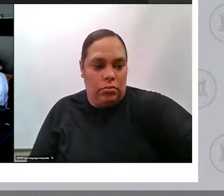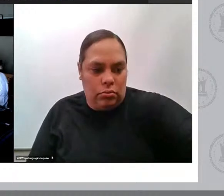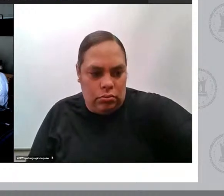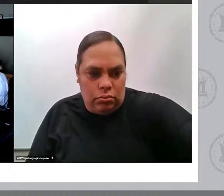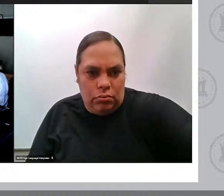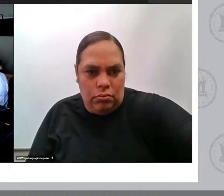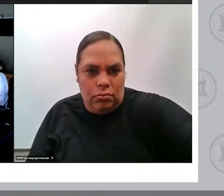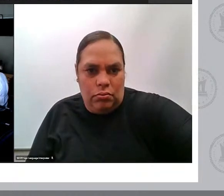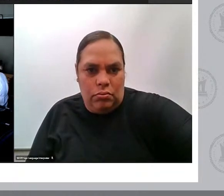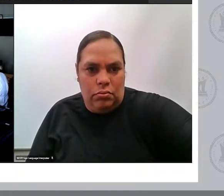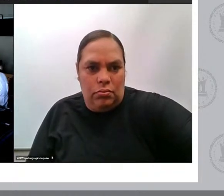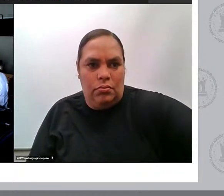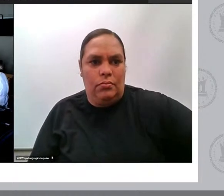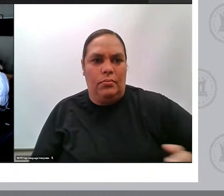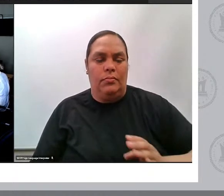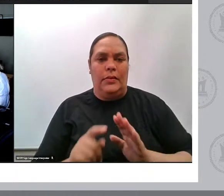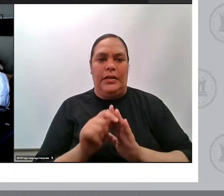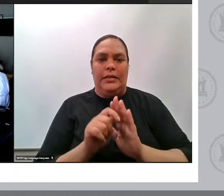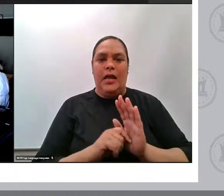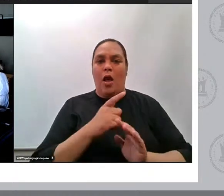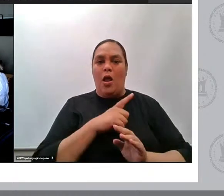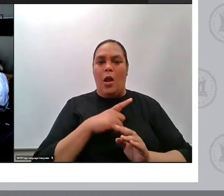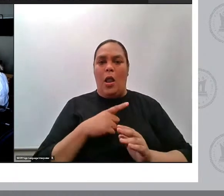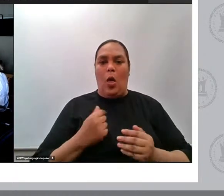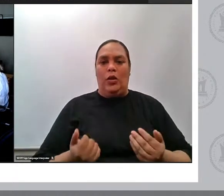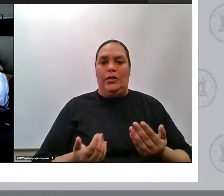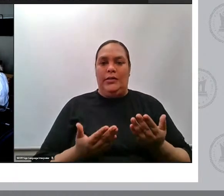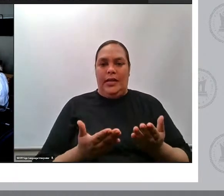served, etc. And if I could just ask,